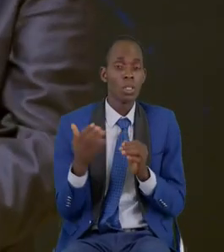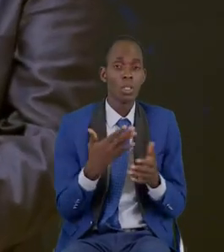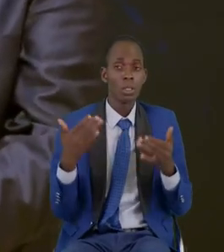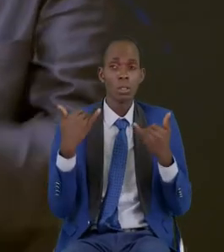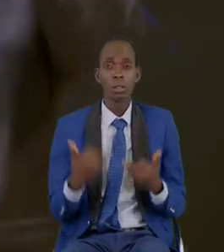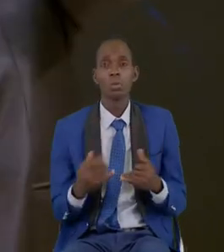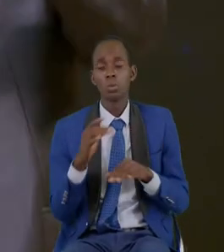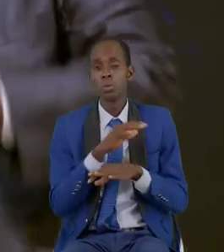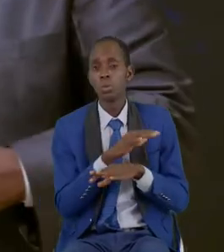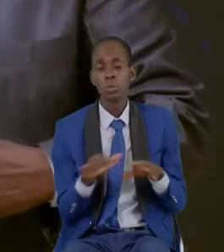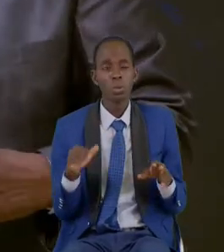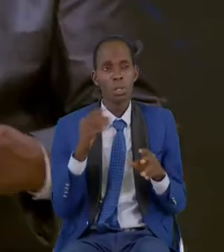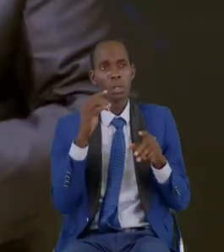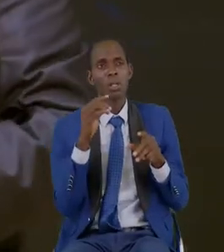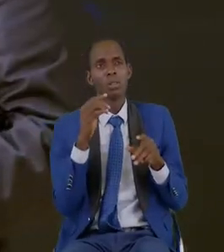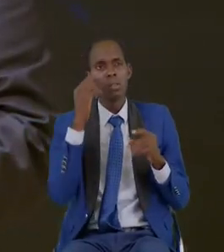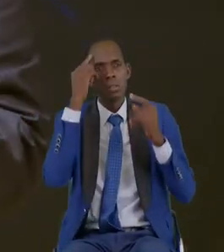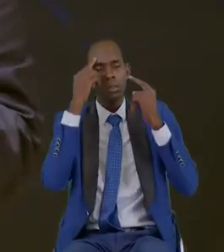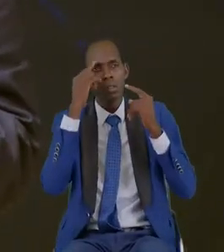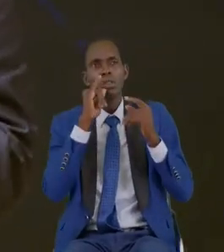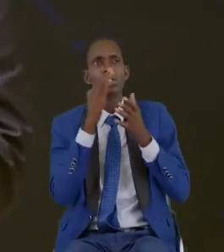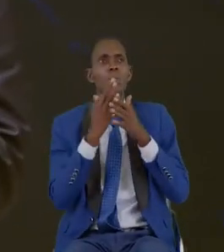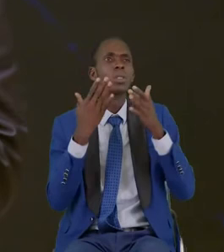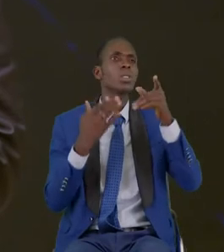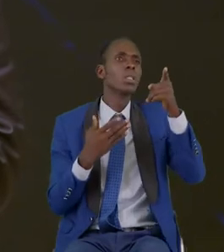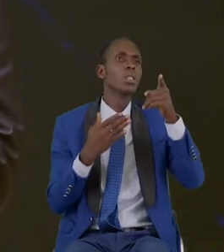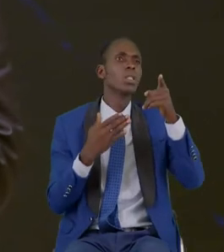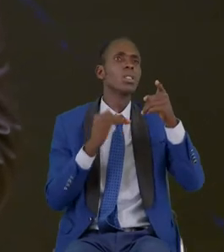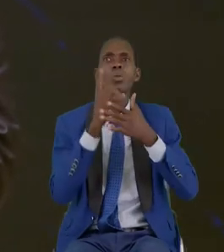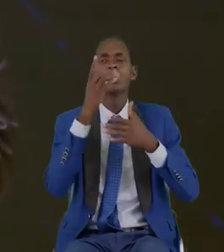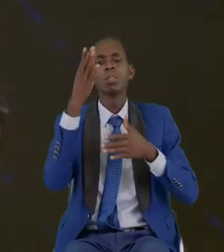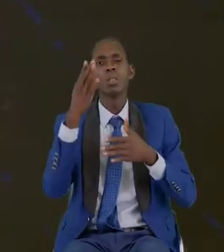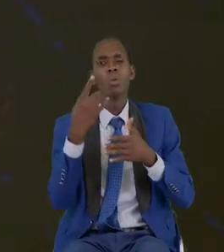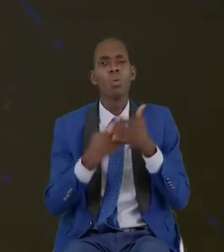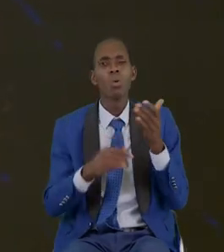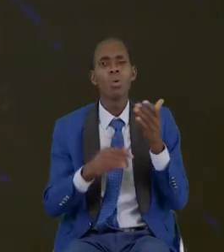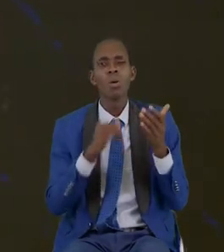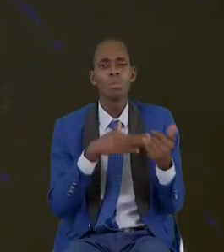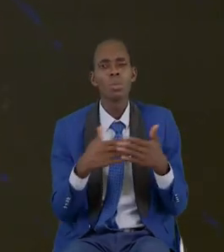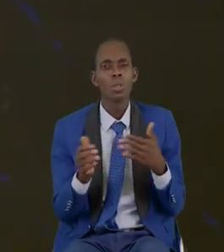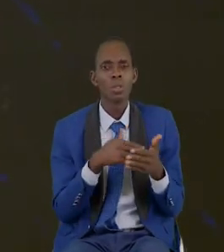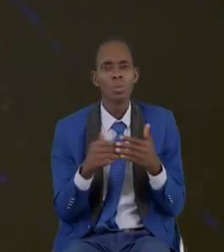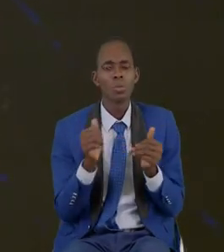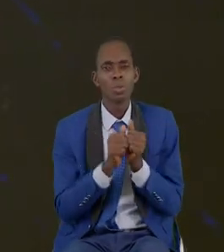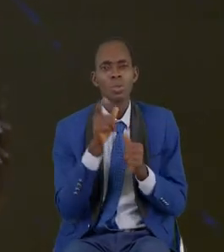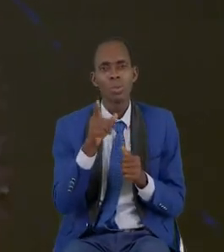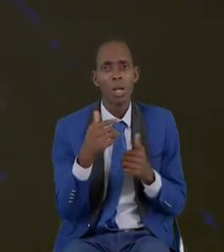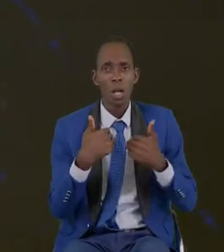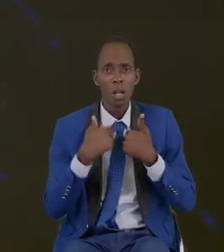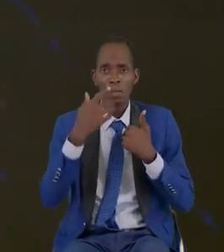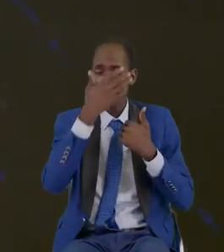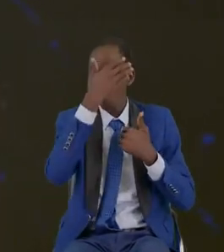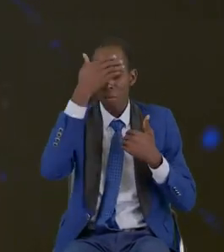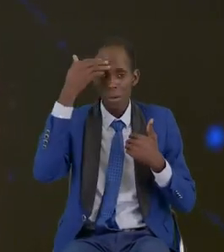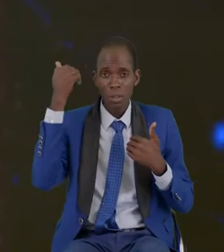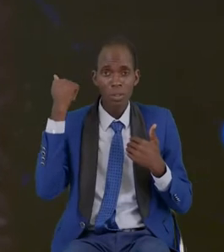Is so and so there? Is so and so there? What's the matter? Have you forgotten the